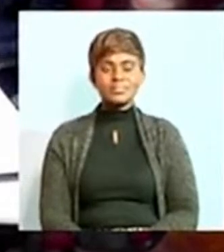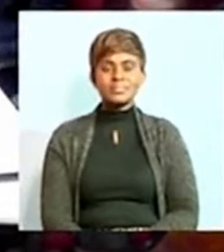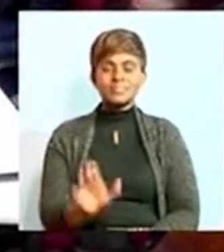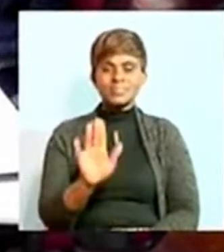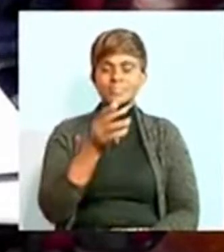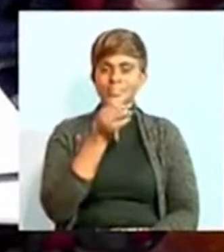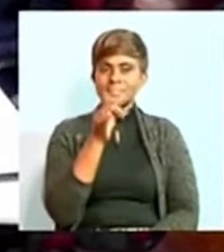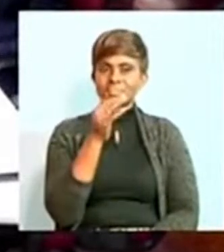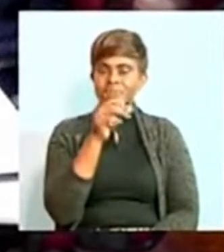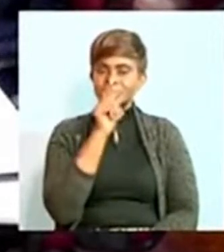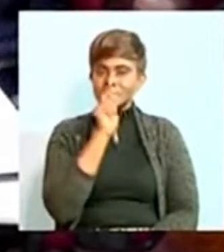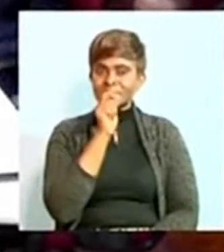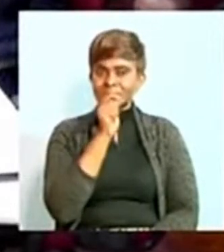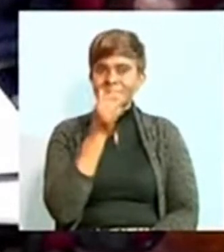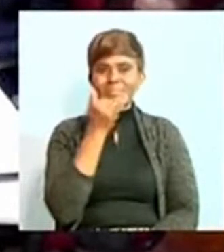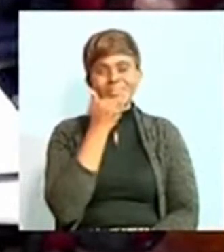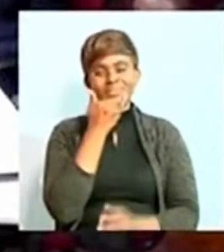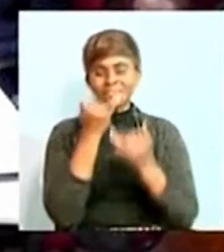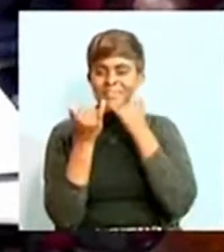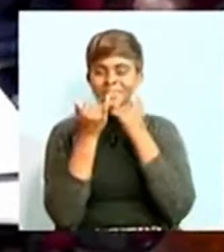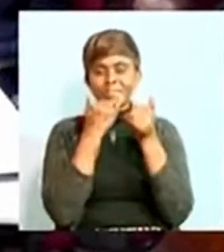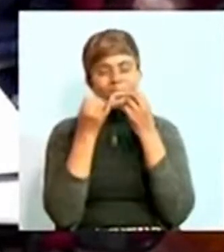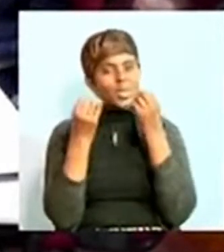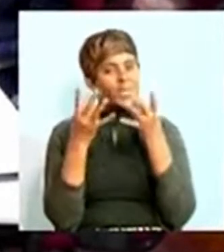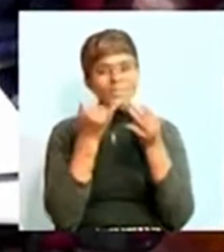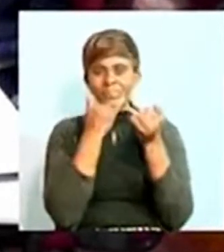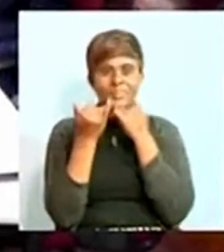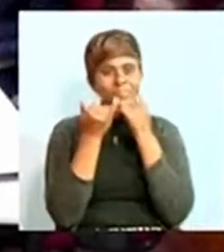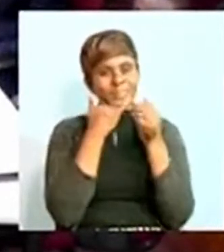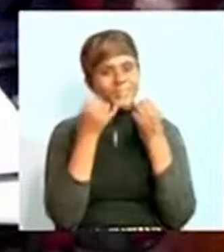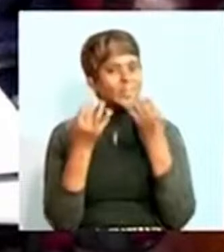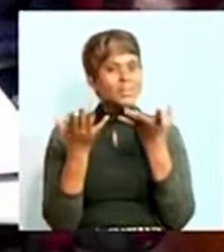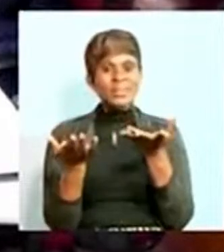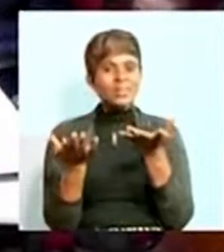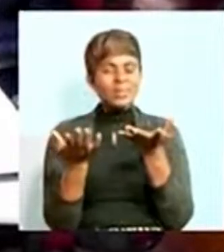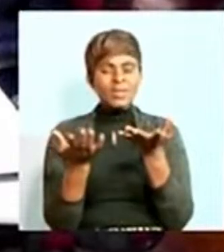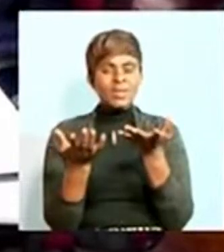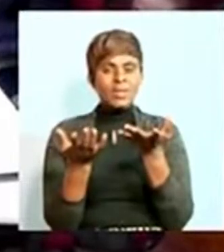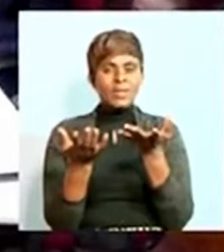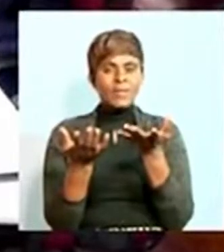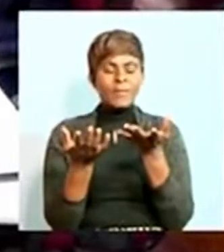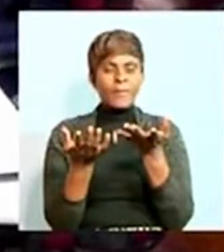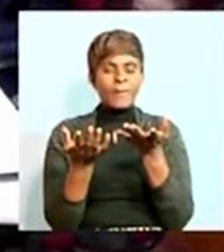mic. How CS. many omissions now? How many omissions?